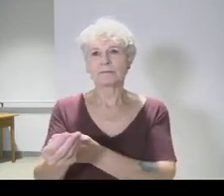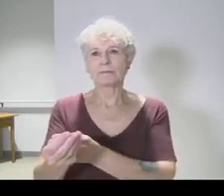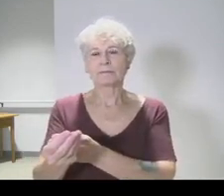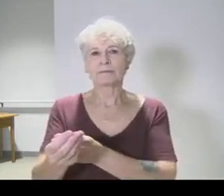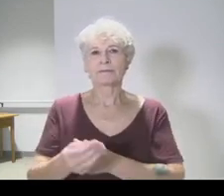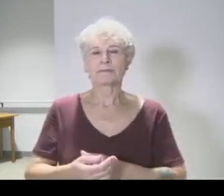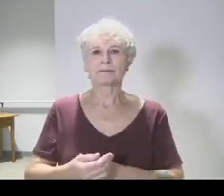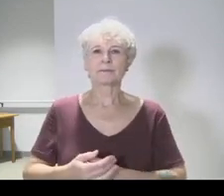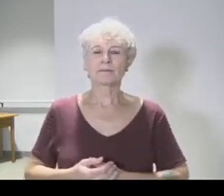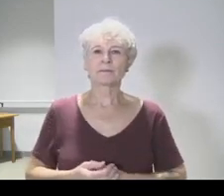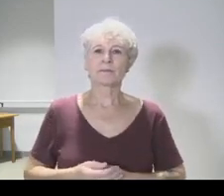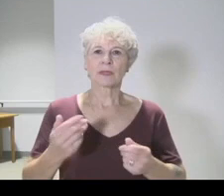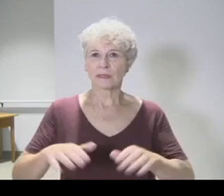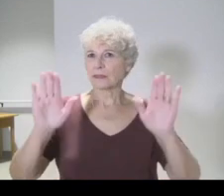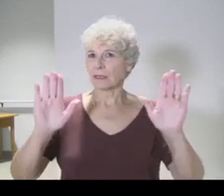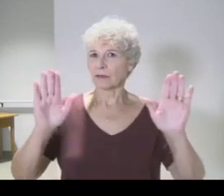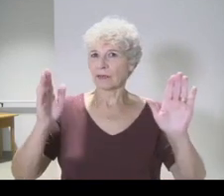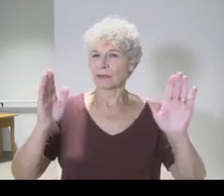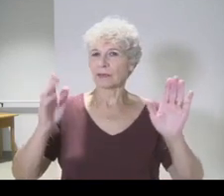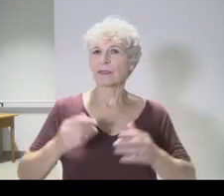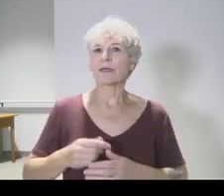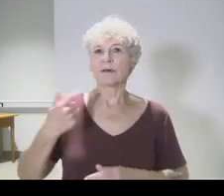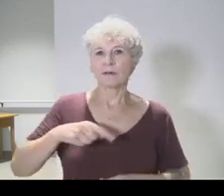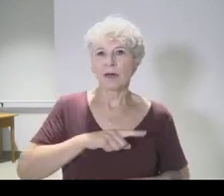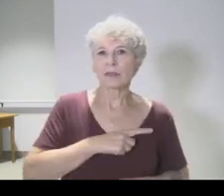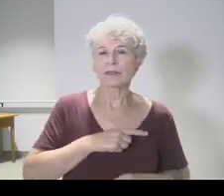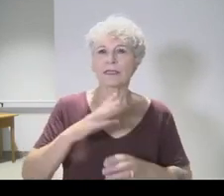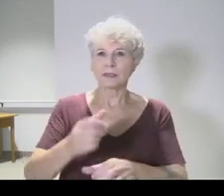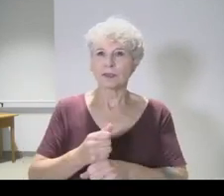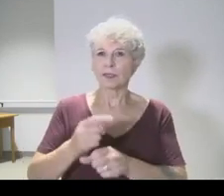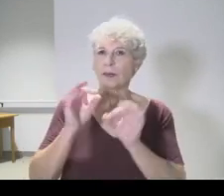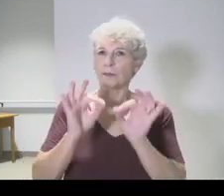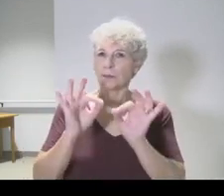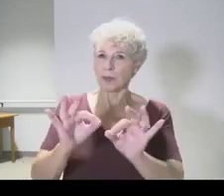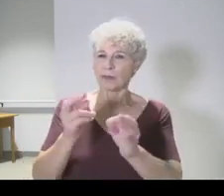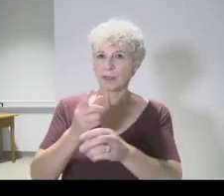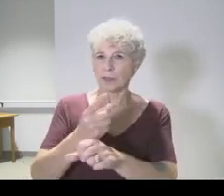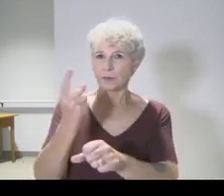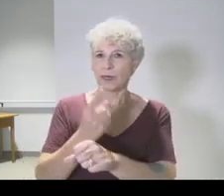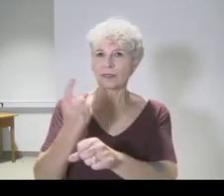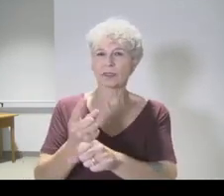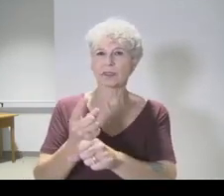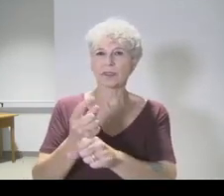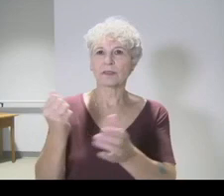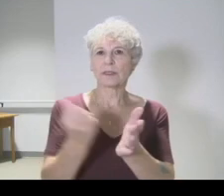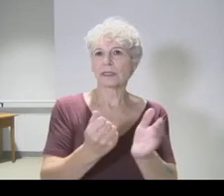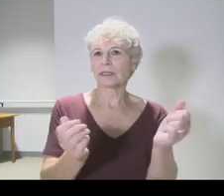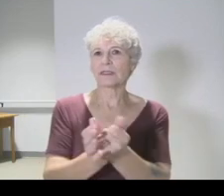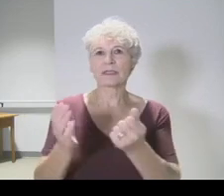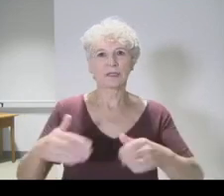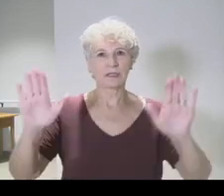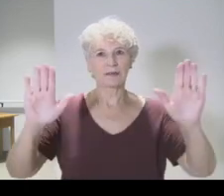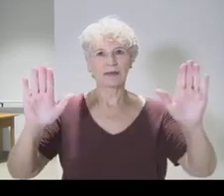sacrifice. It took the perfectly righteous to be sacrificed in order to make